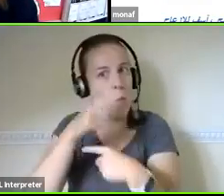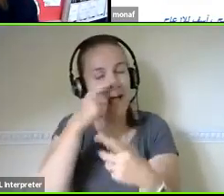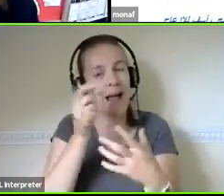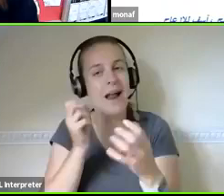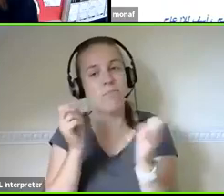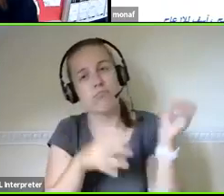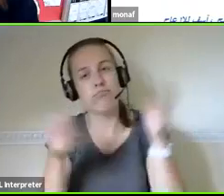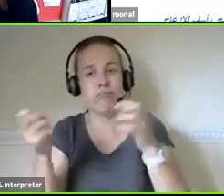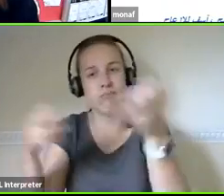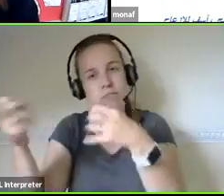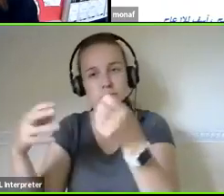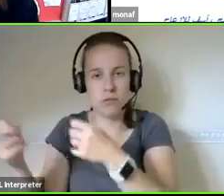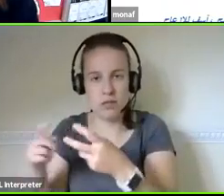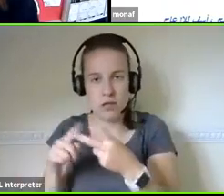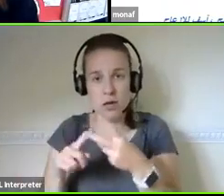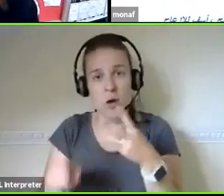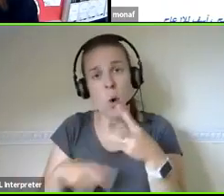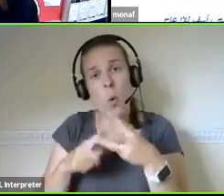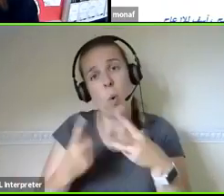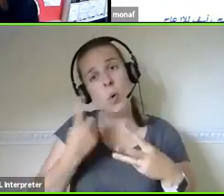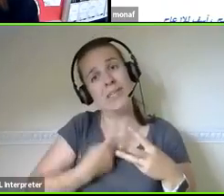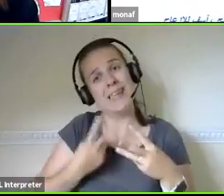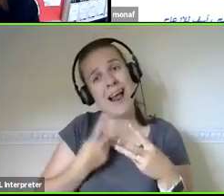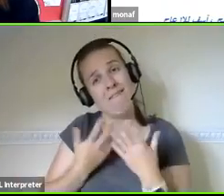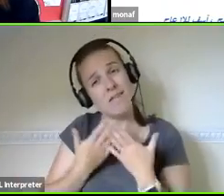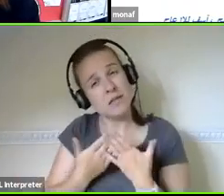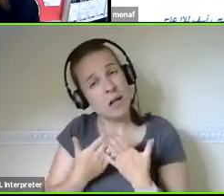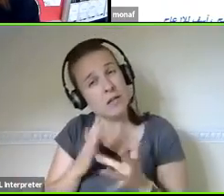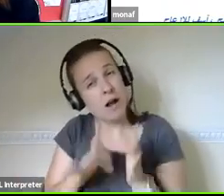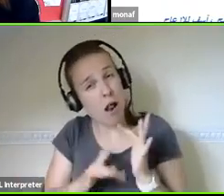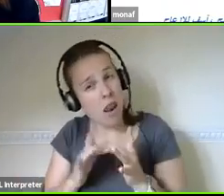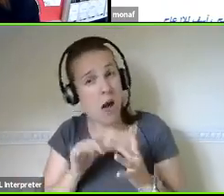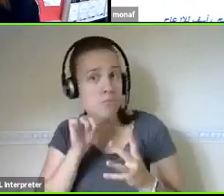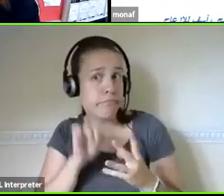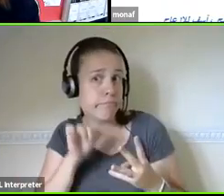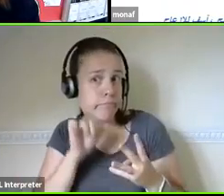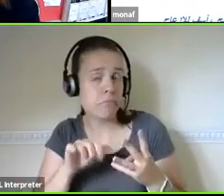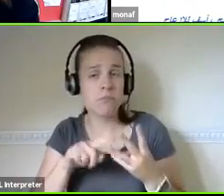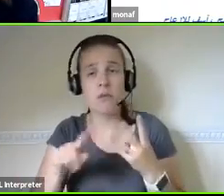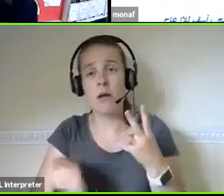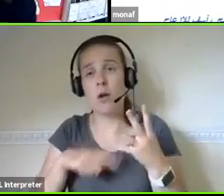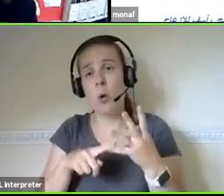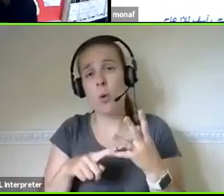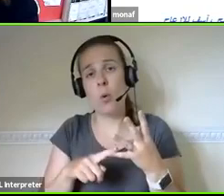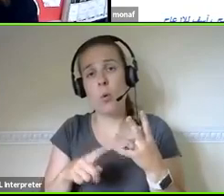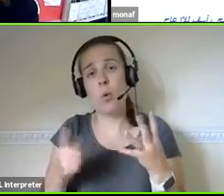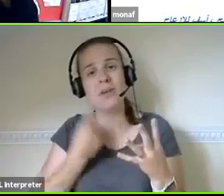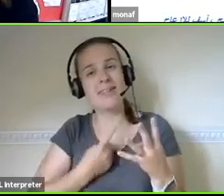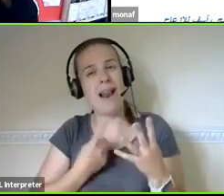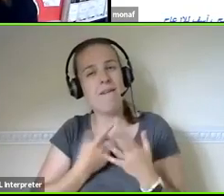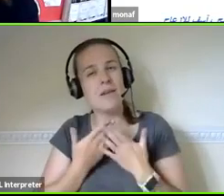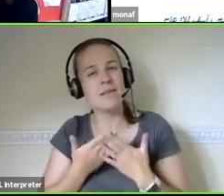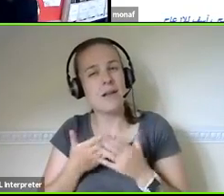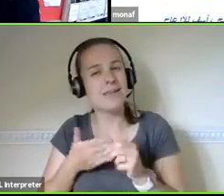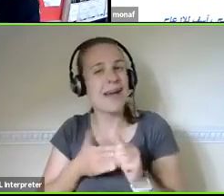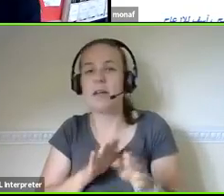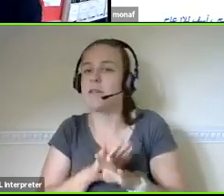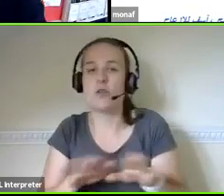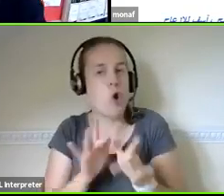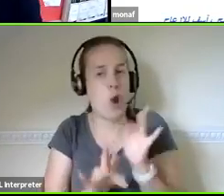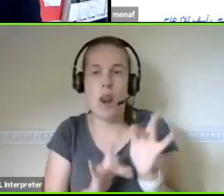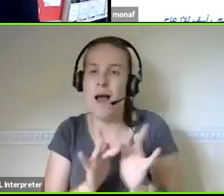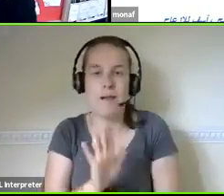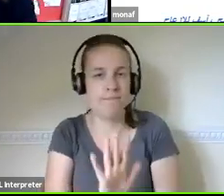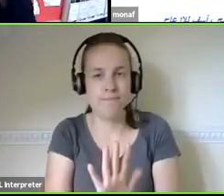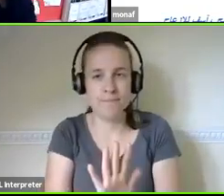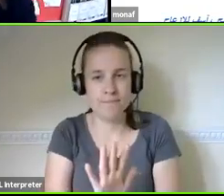priority an online self-study program or guidance, or self-study guidance that's available offline? And this is guidance